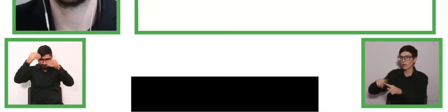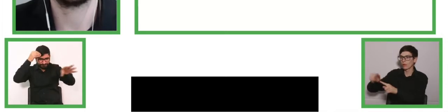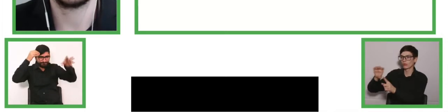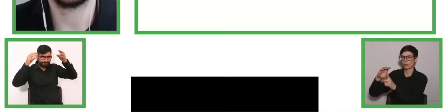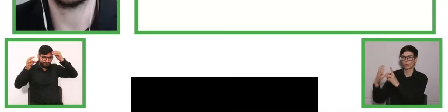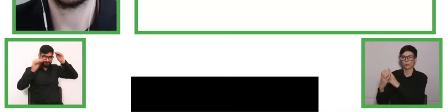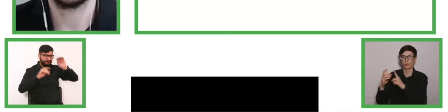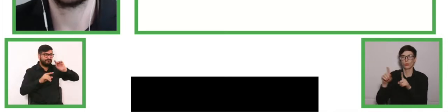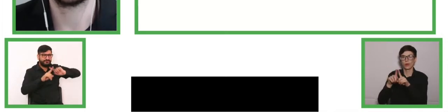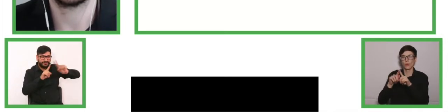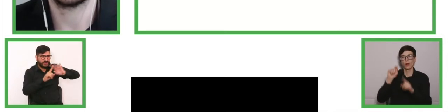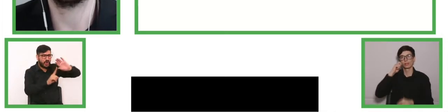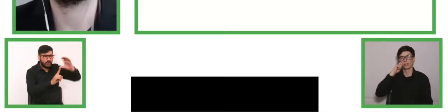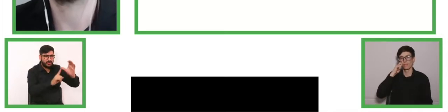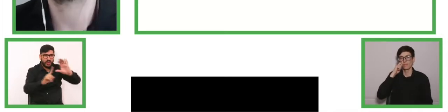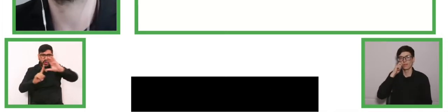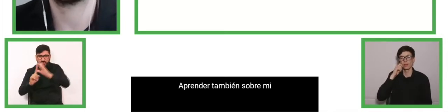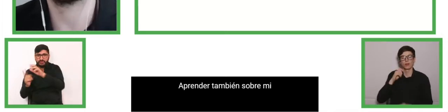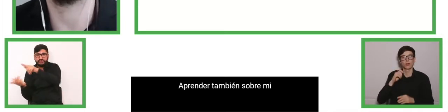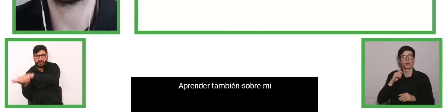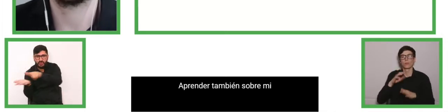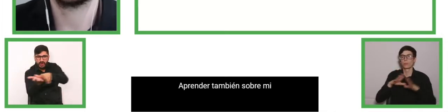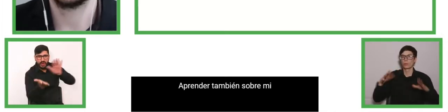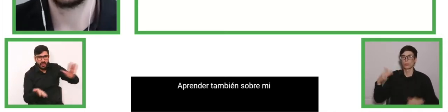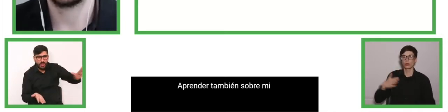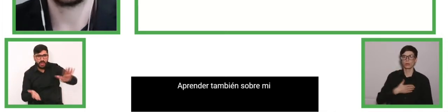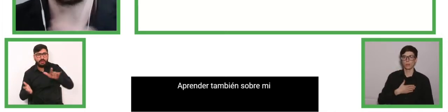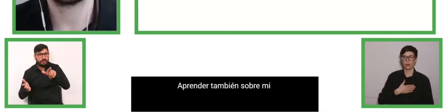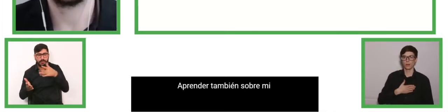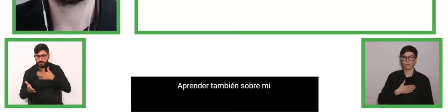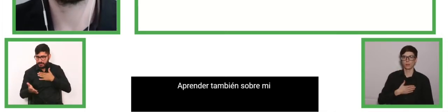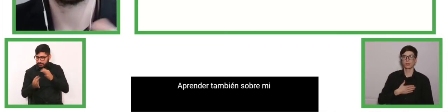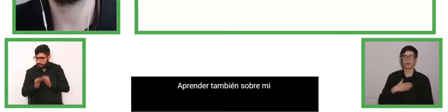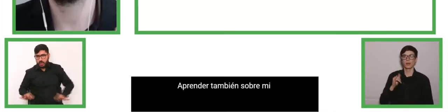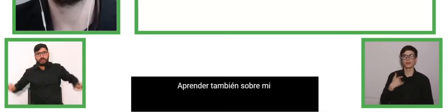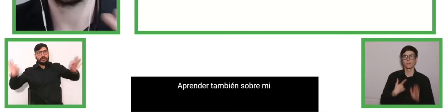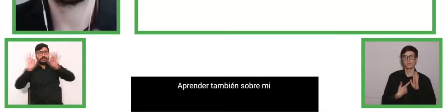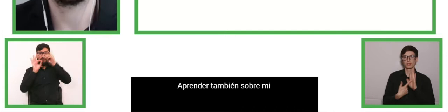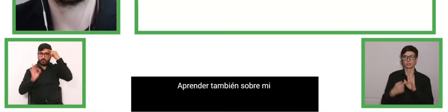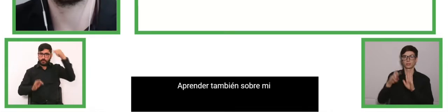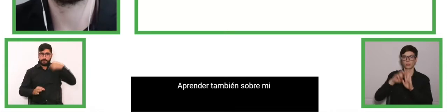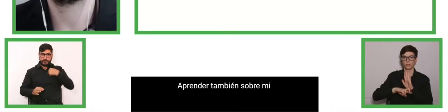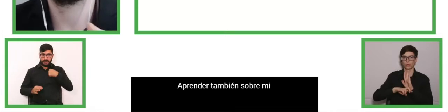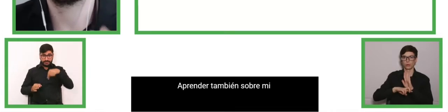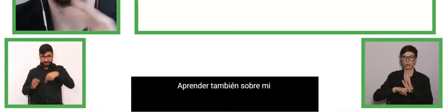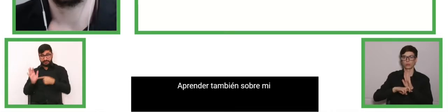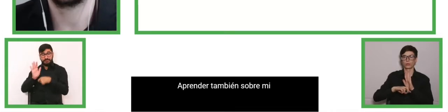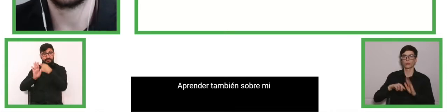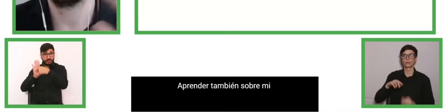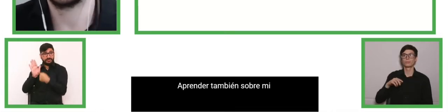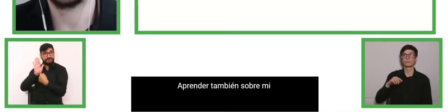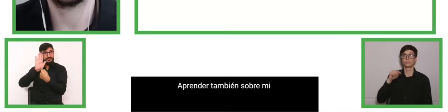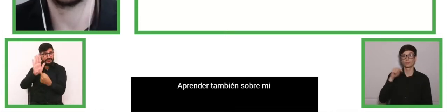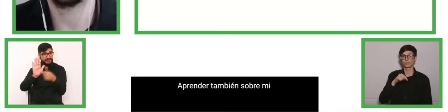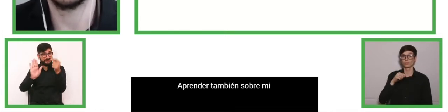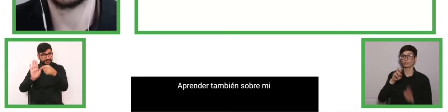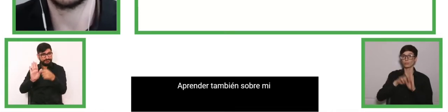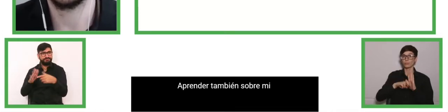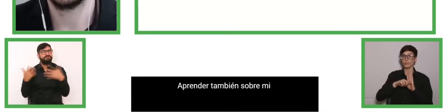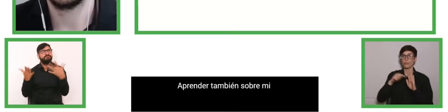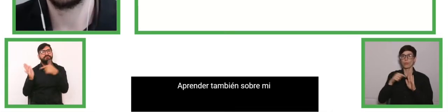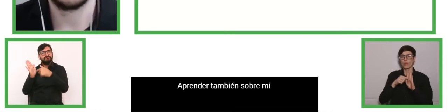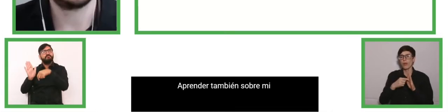me to be here today and present this project. It has the potential to guarantee the equity between people with and without